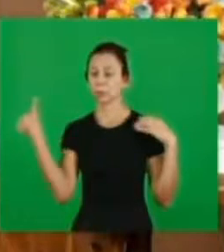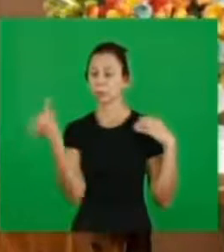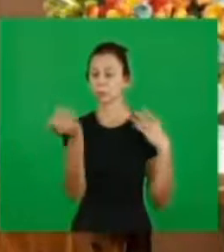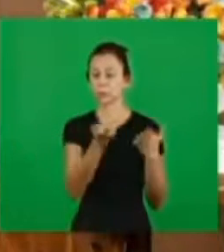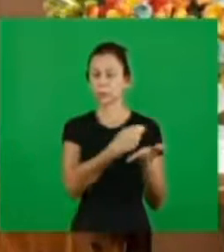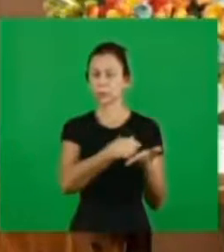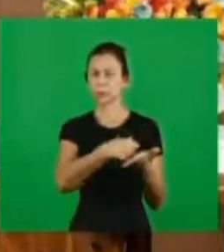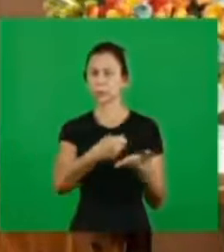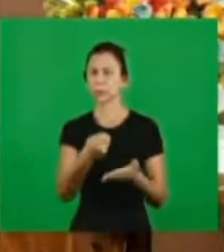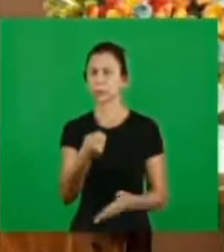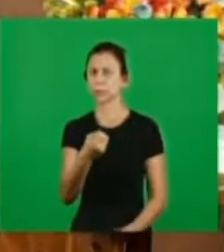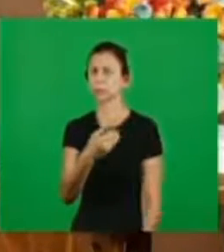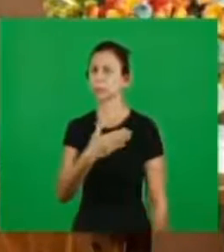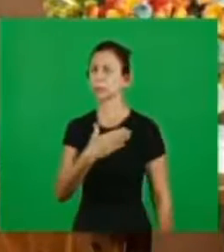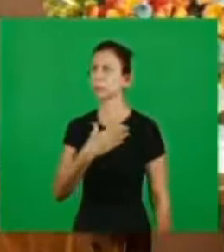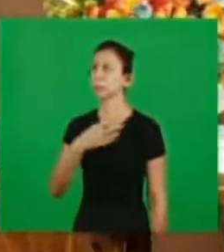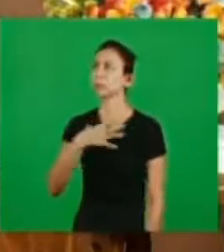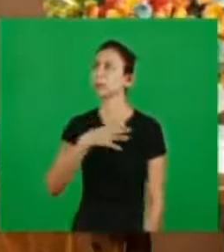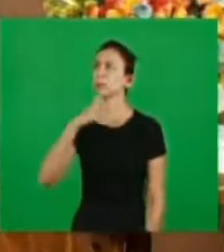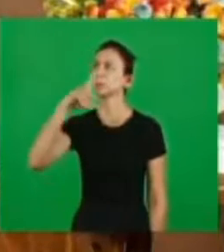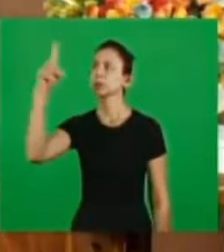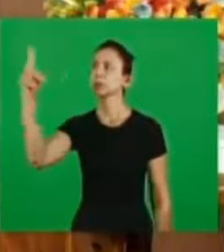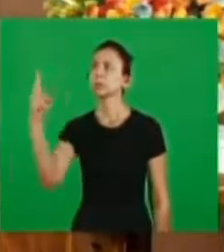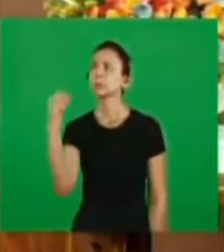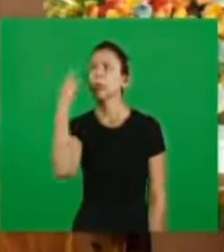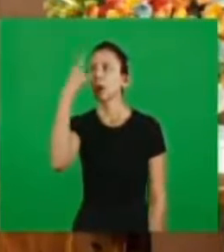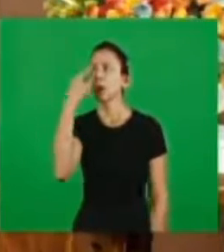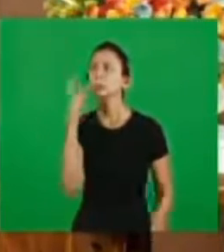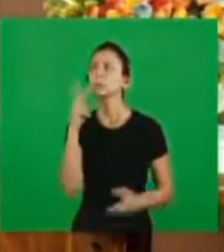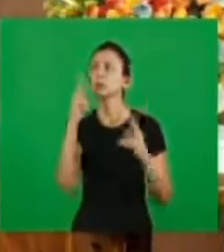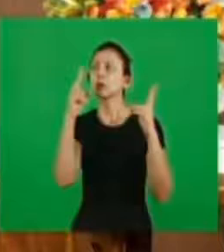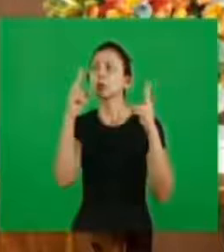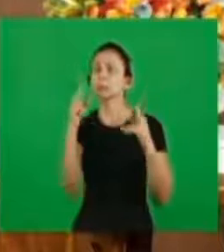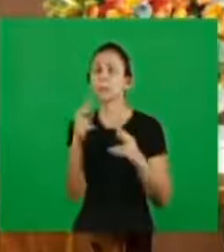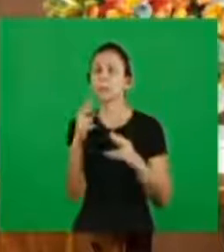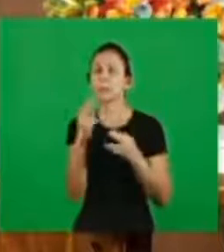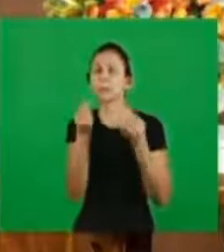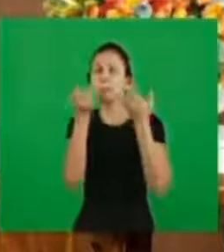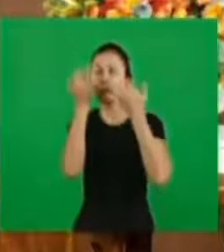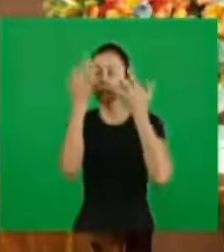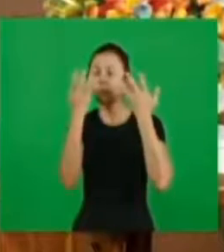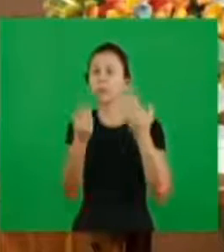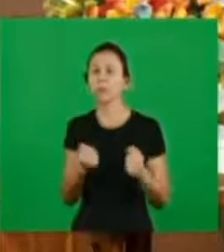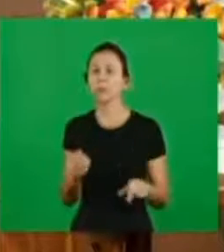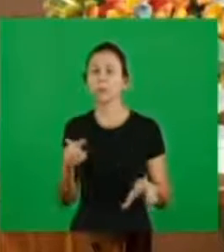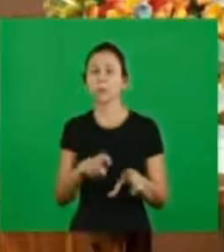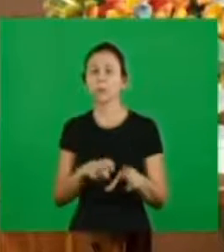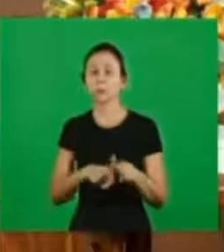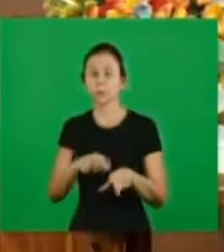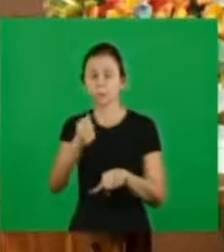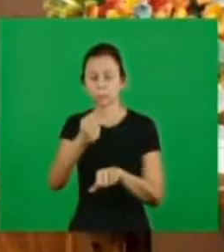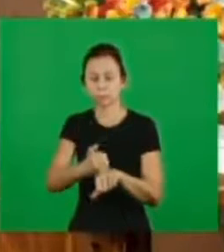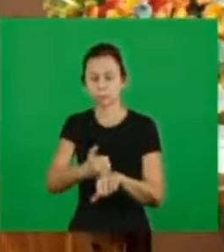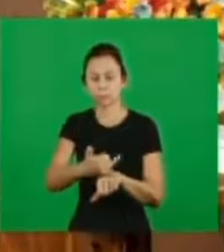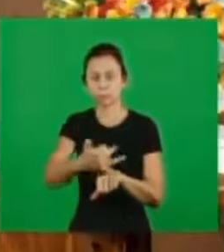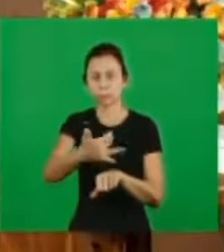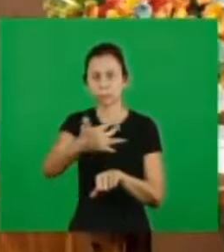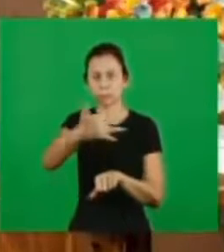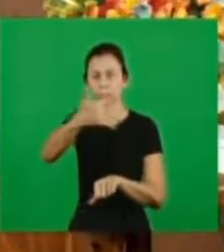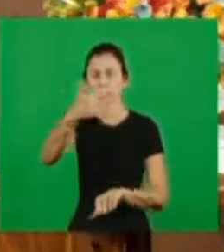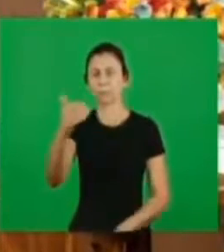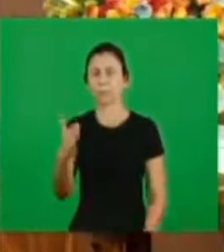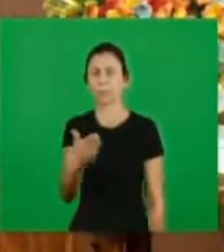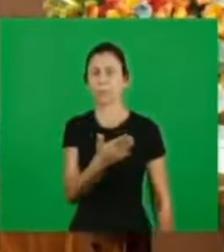Thyatira write, this thing says the Son of God, who has eyes like a flame of fire and his feet